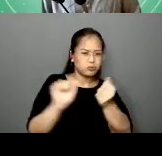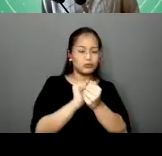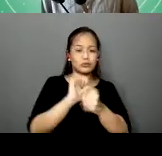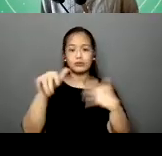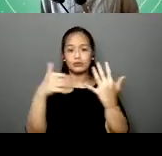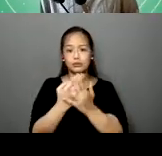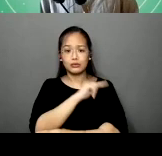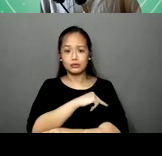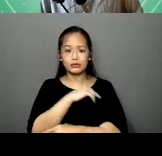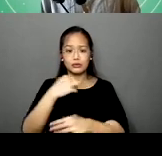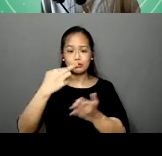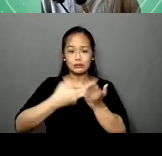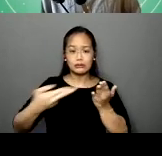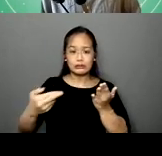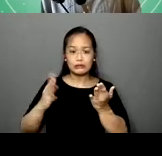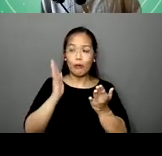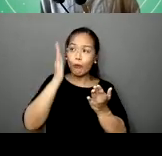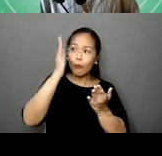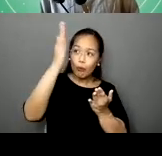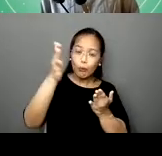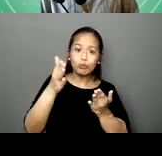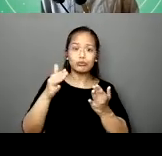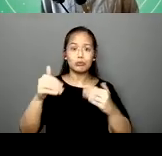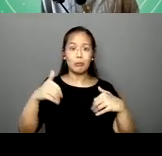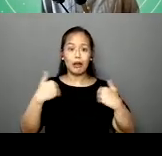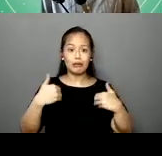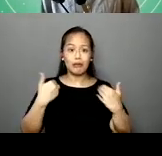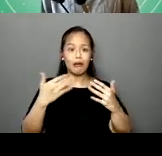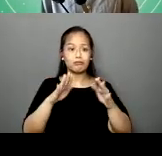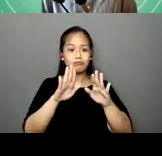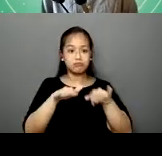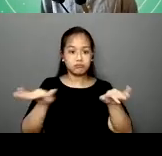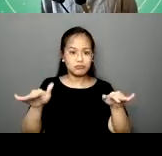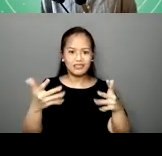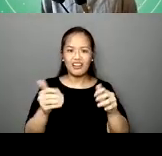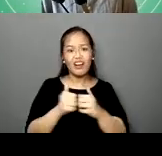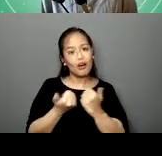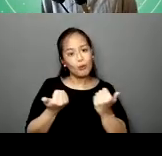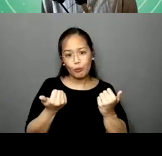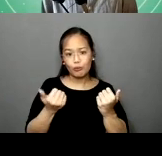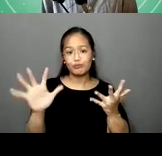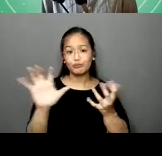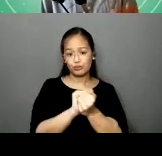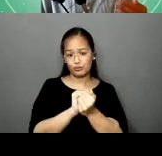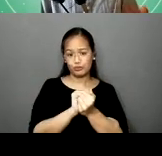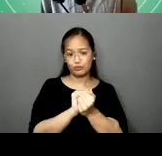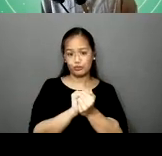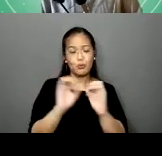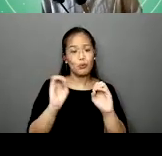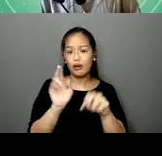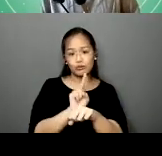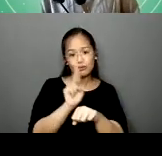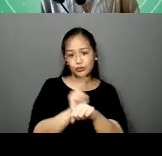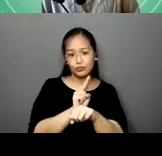next generation that is born and needs resources for their needs, they will have nothing to draw from. And that is a